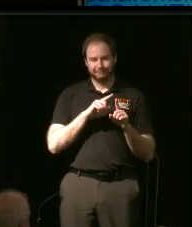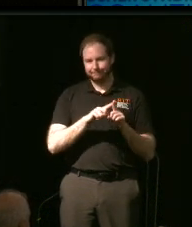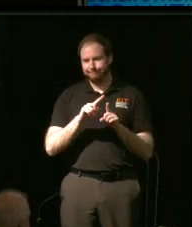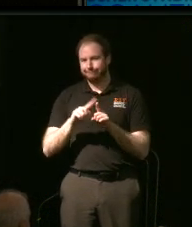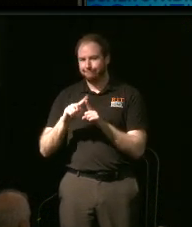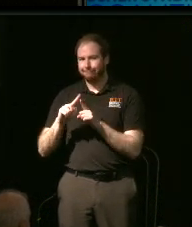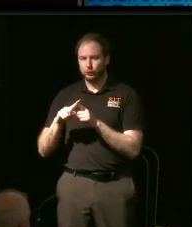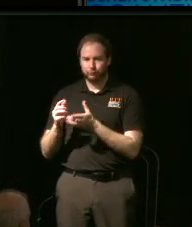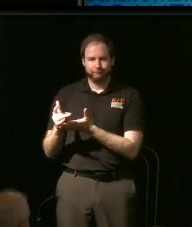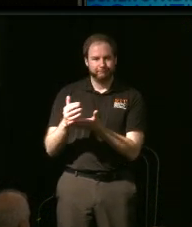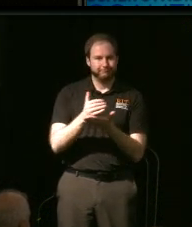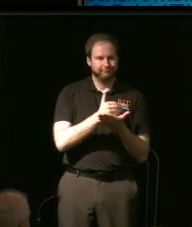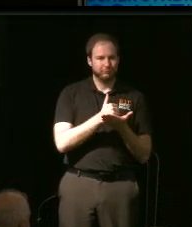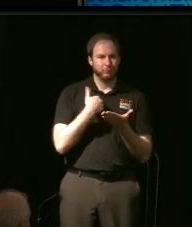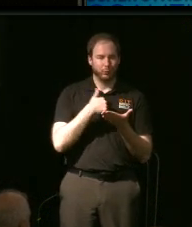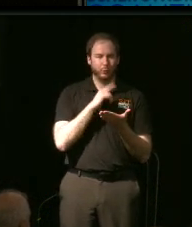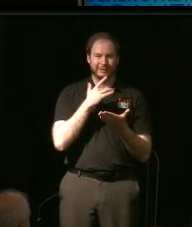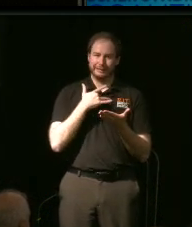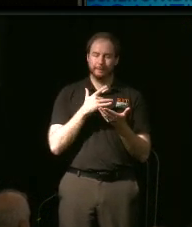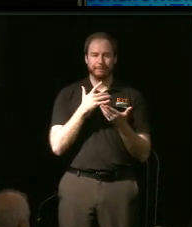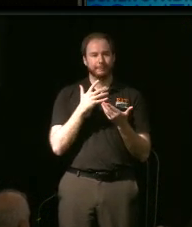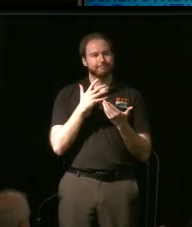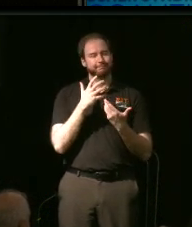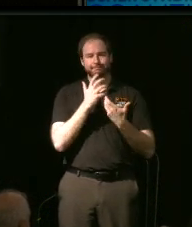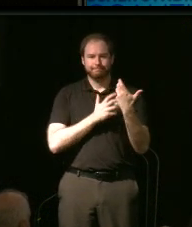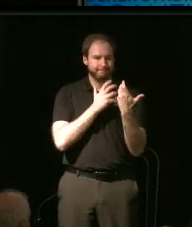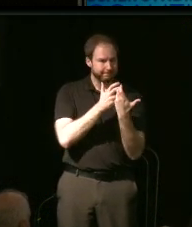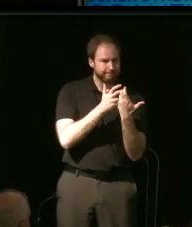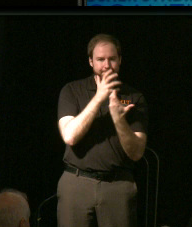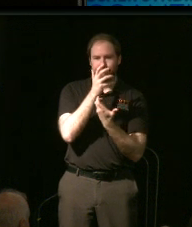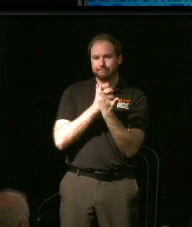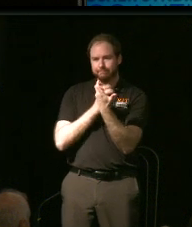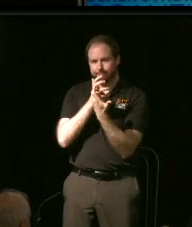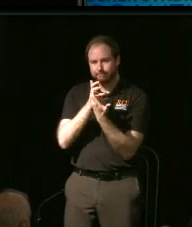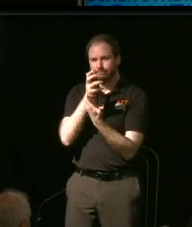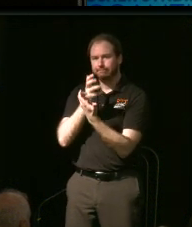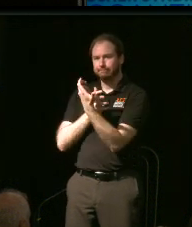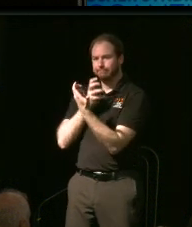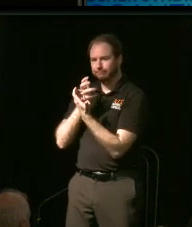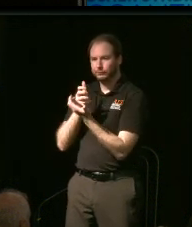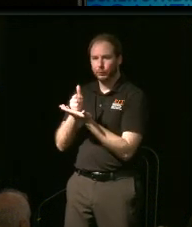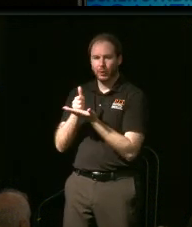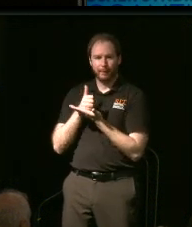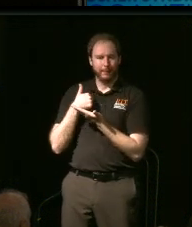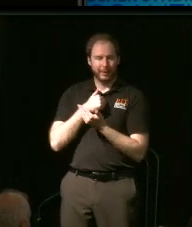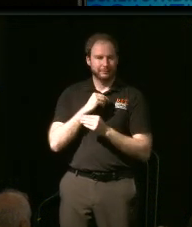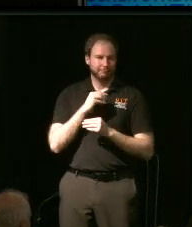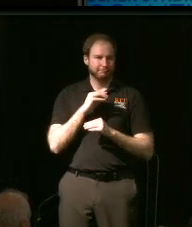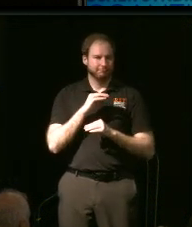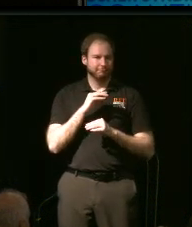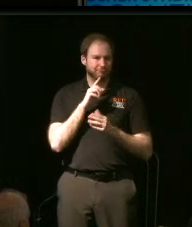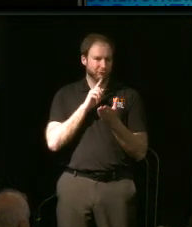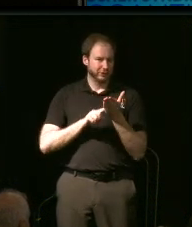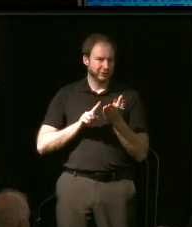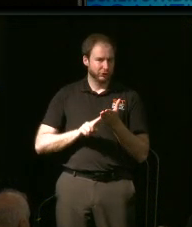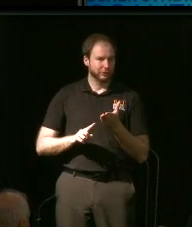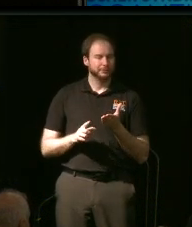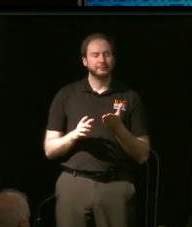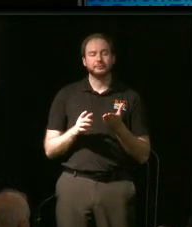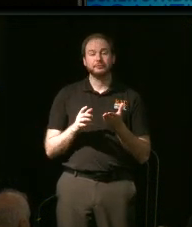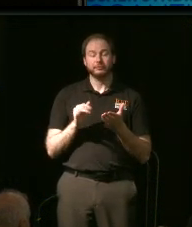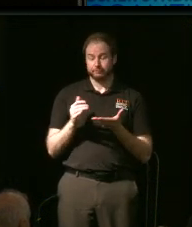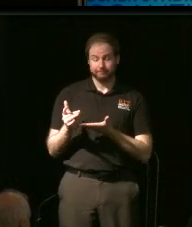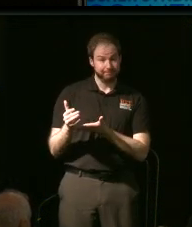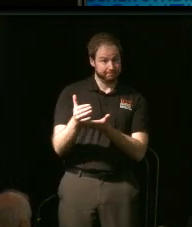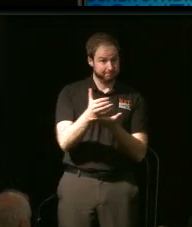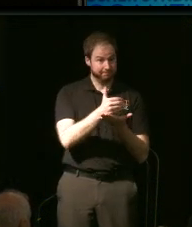we specialize our questions and make special models for each question. We use this information